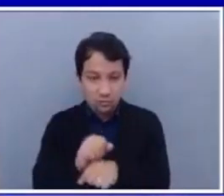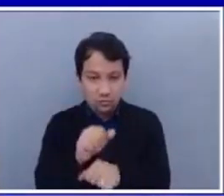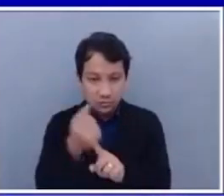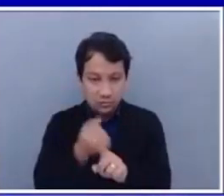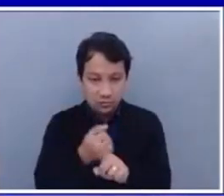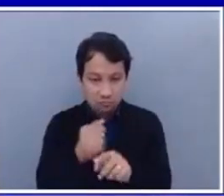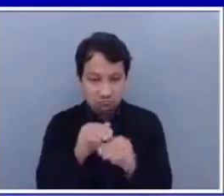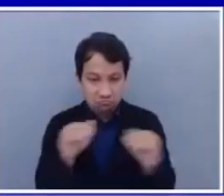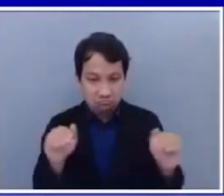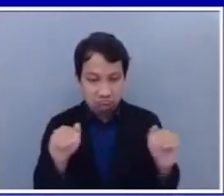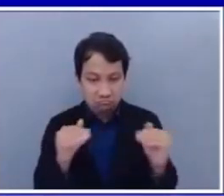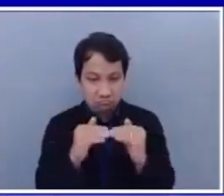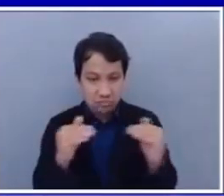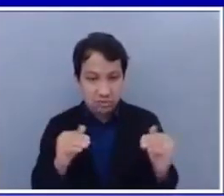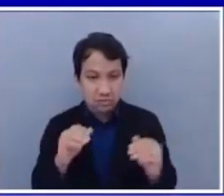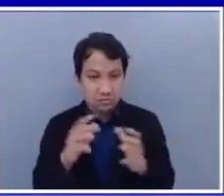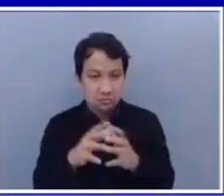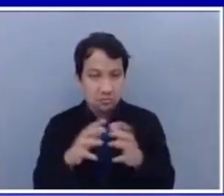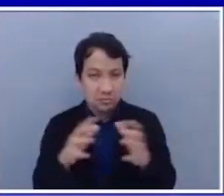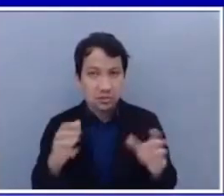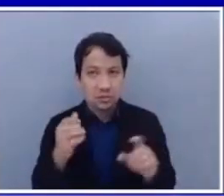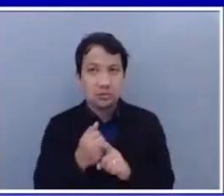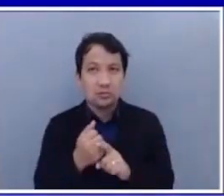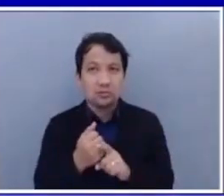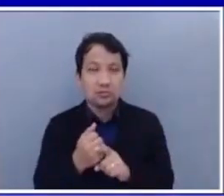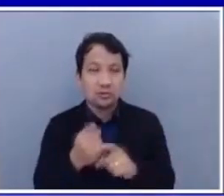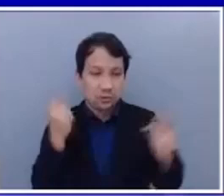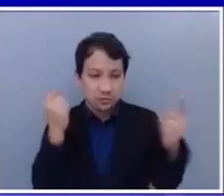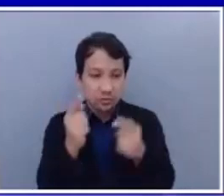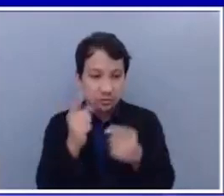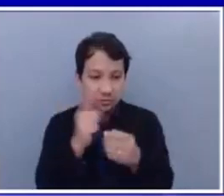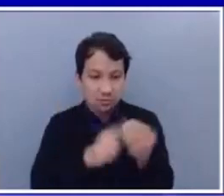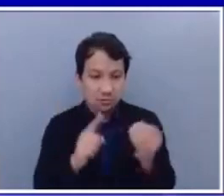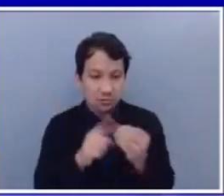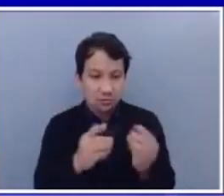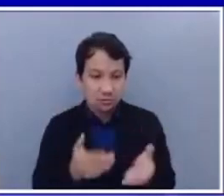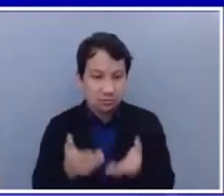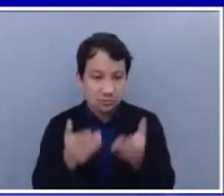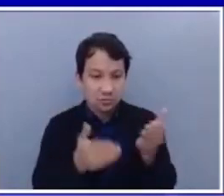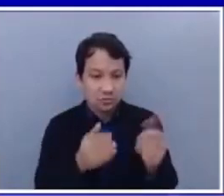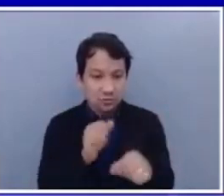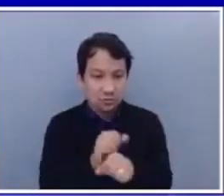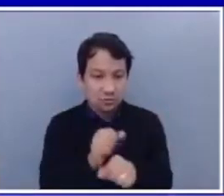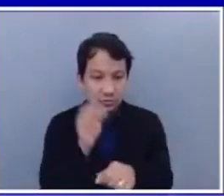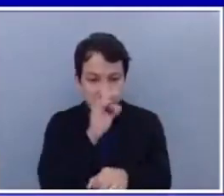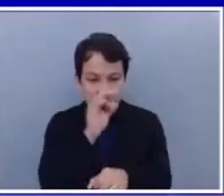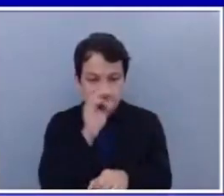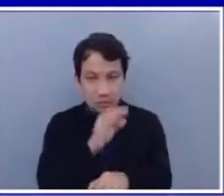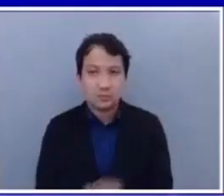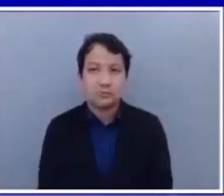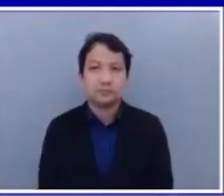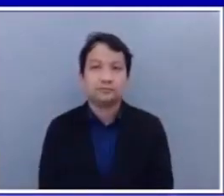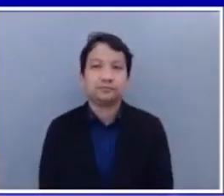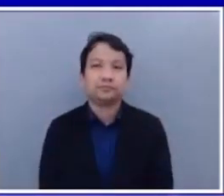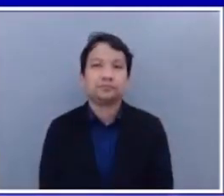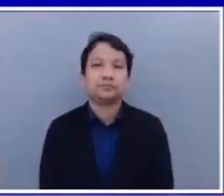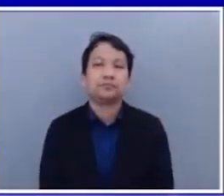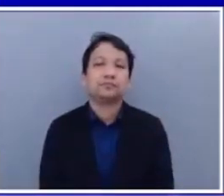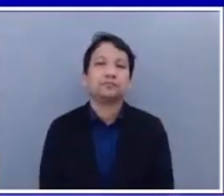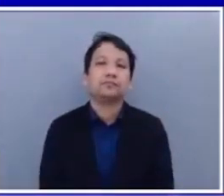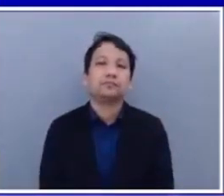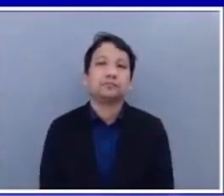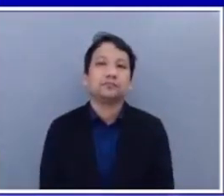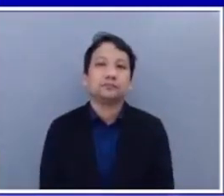not much headway has been achieved in terms of providing jobs for Filipinos? Ang nakita natin kanina